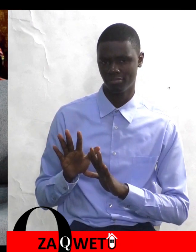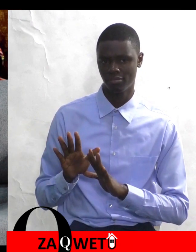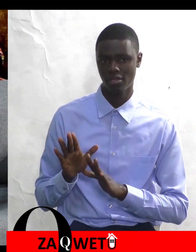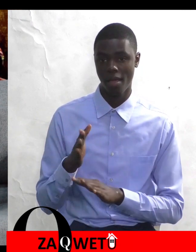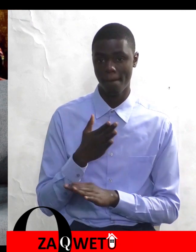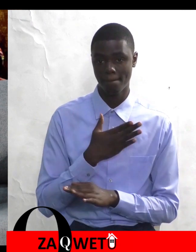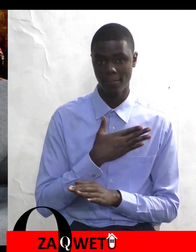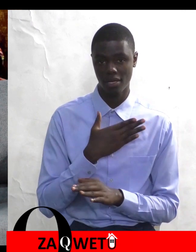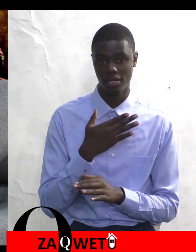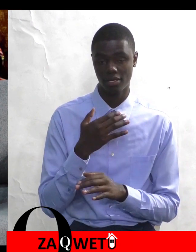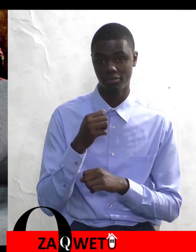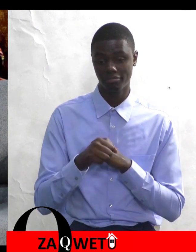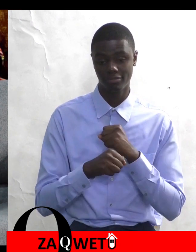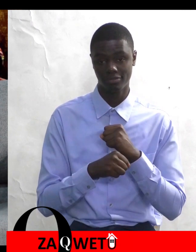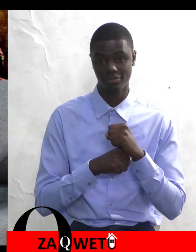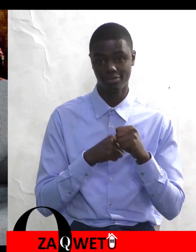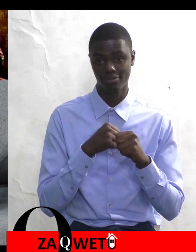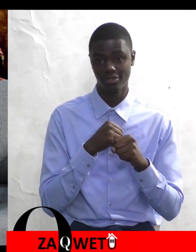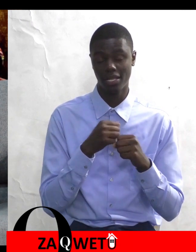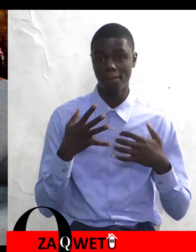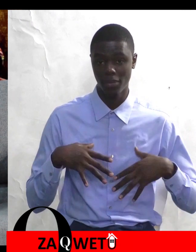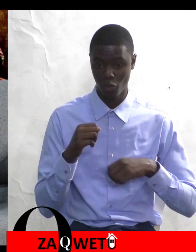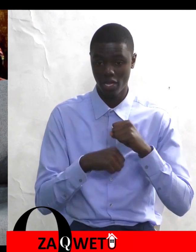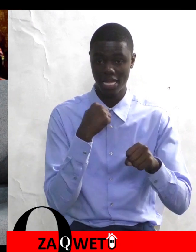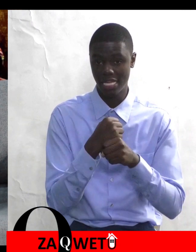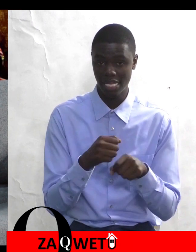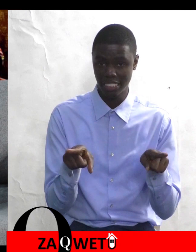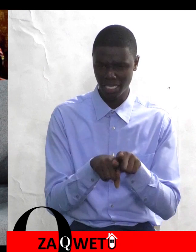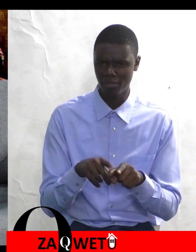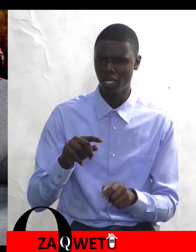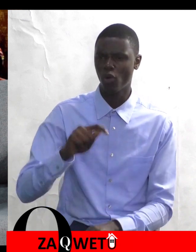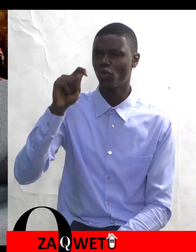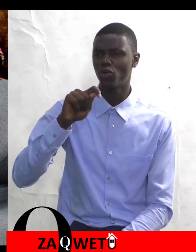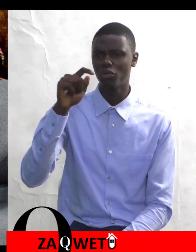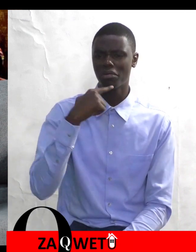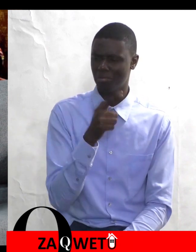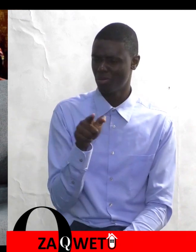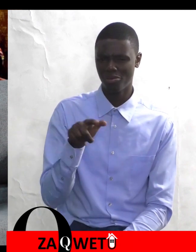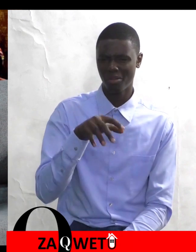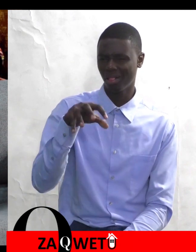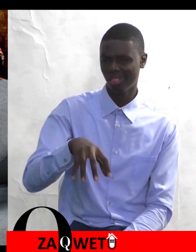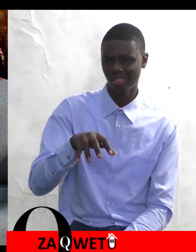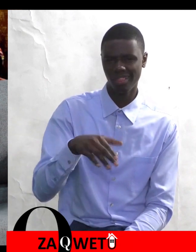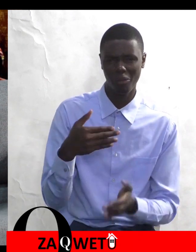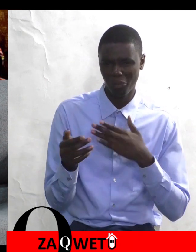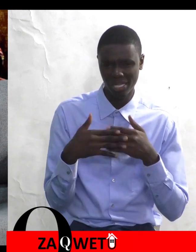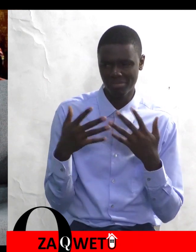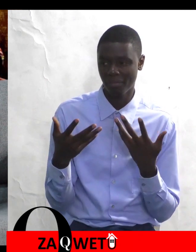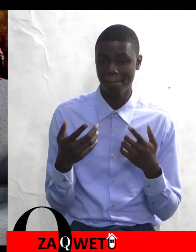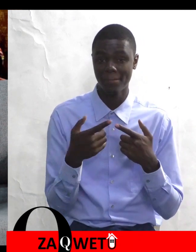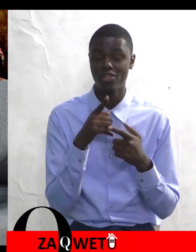sana. Yeah. Mm-hmm. You know, like my age mates ni warefu. So wako like